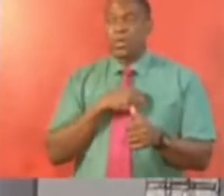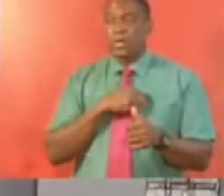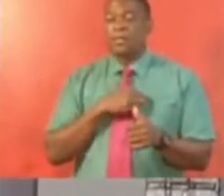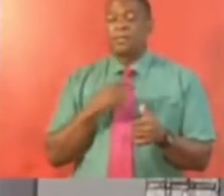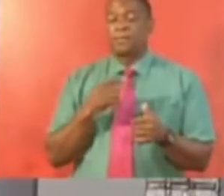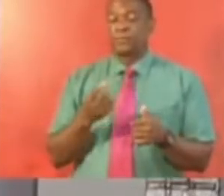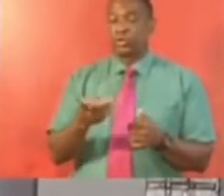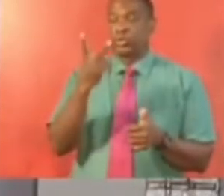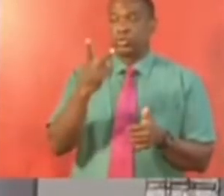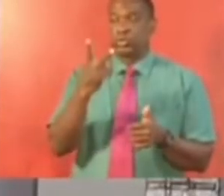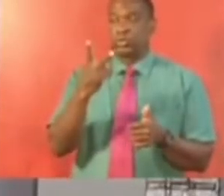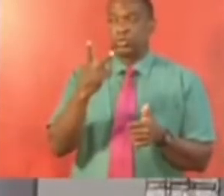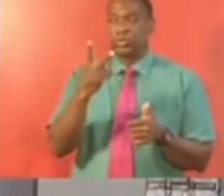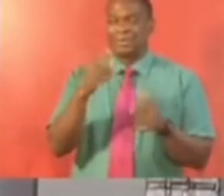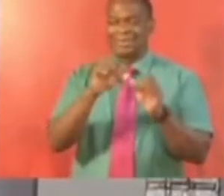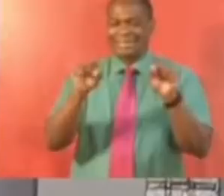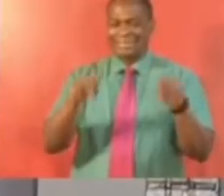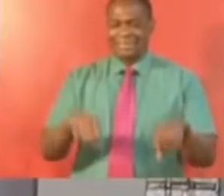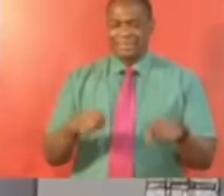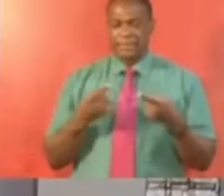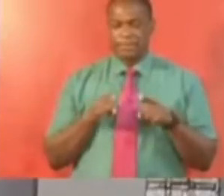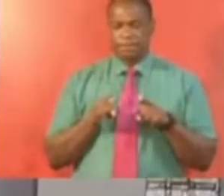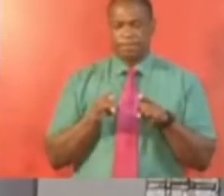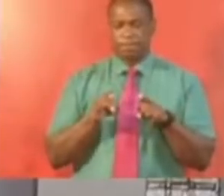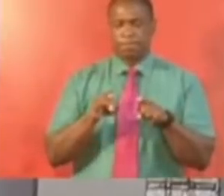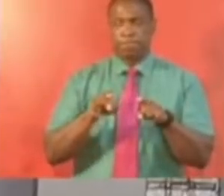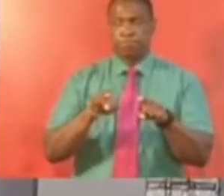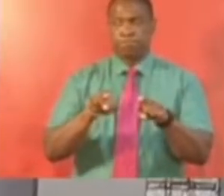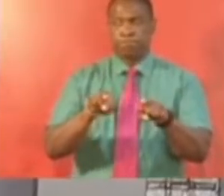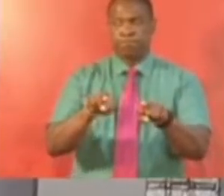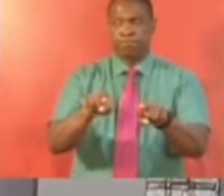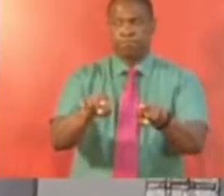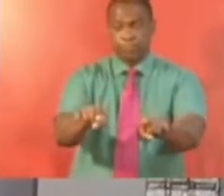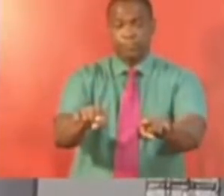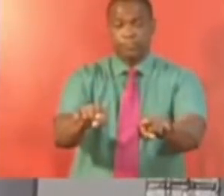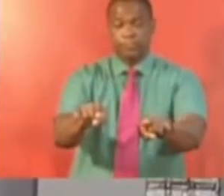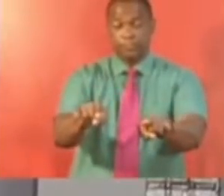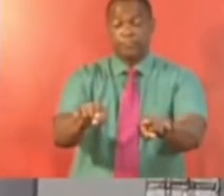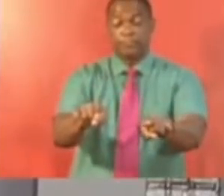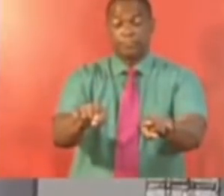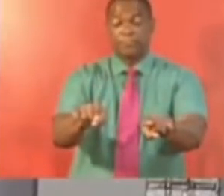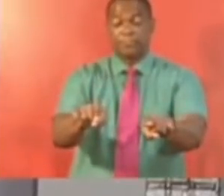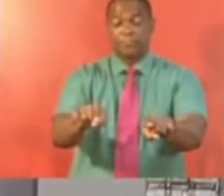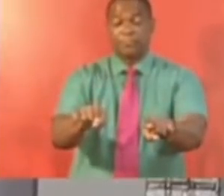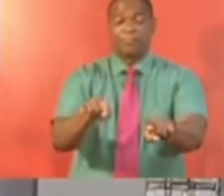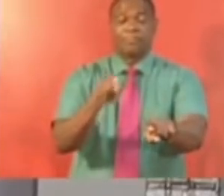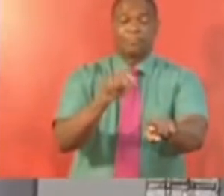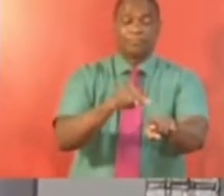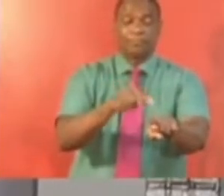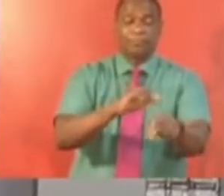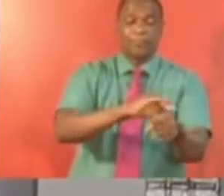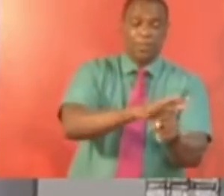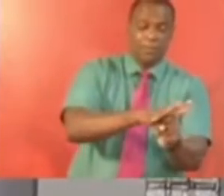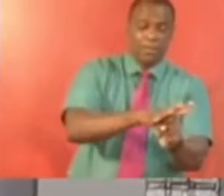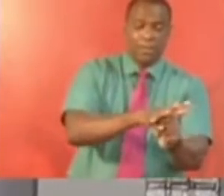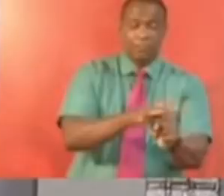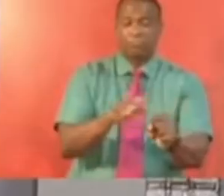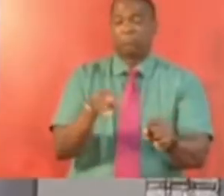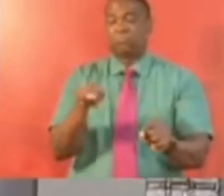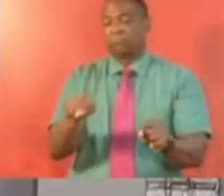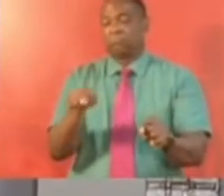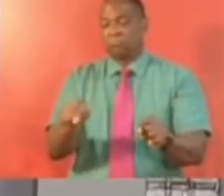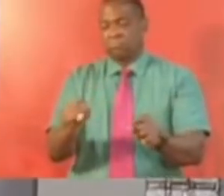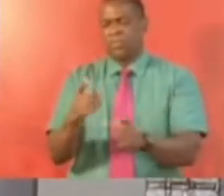public to step up now and take a little more responsibility for their diabetes, their hypertension, their dialysis, their